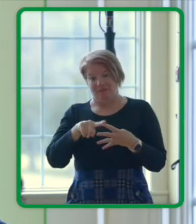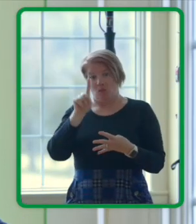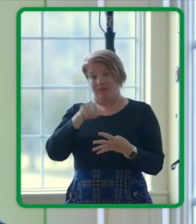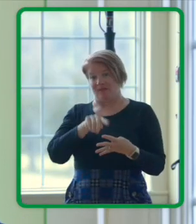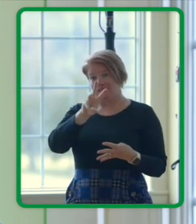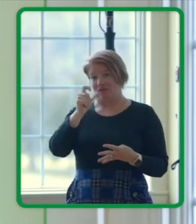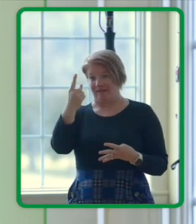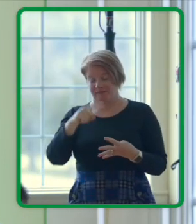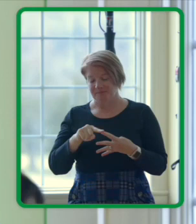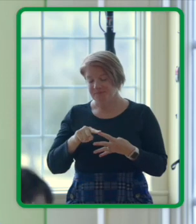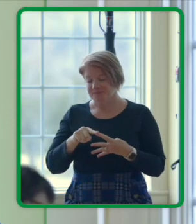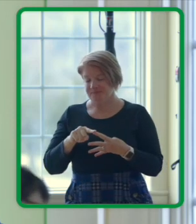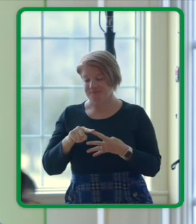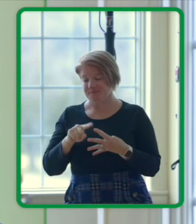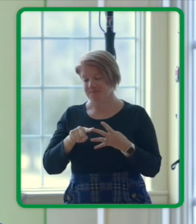1,611,